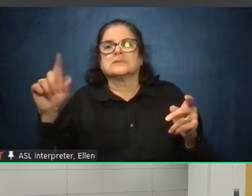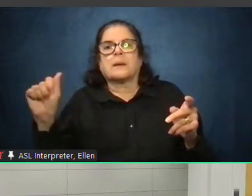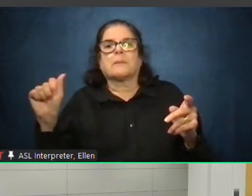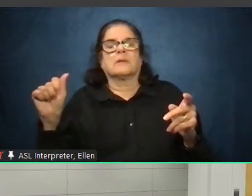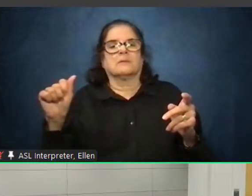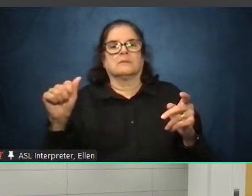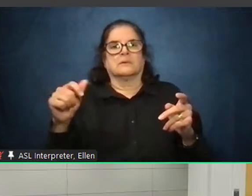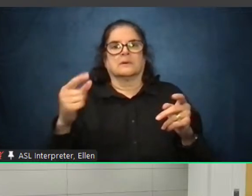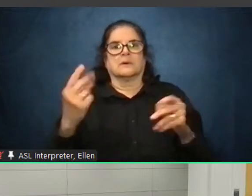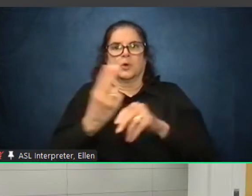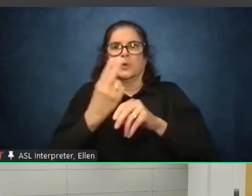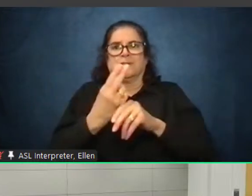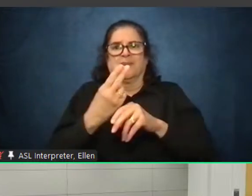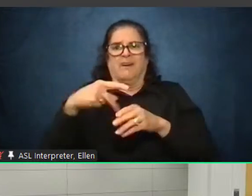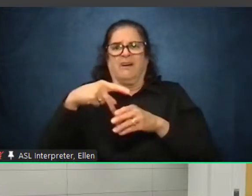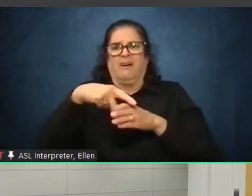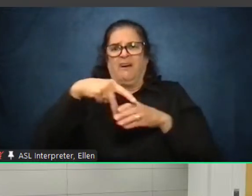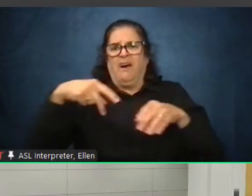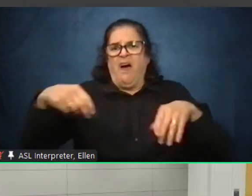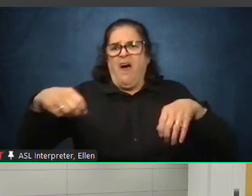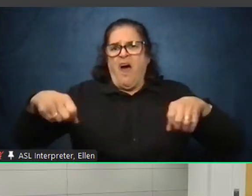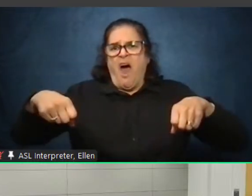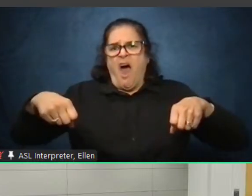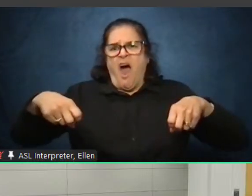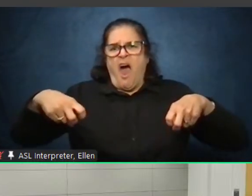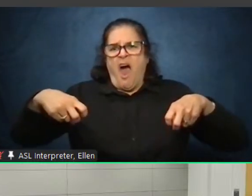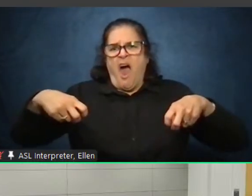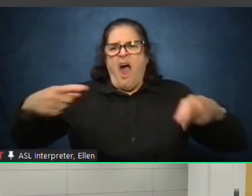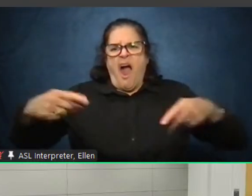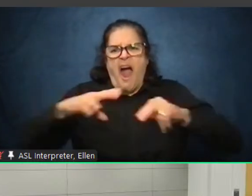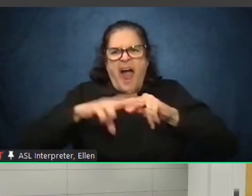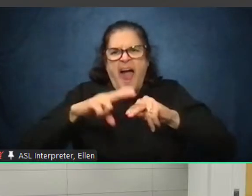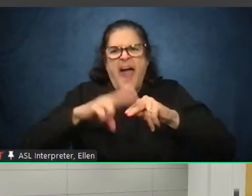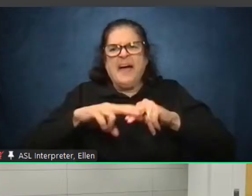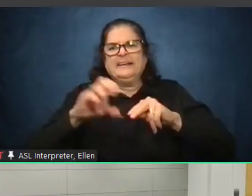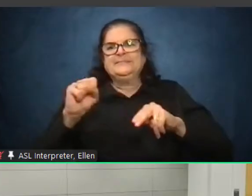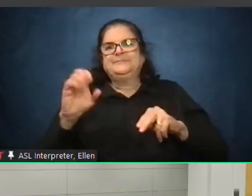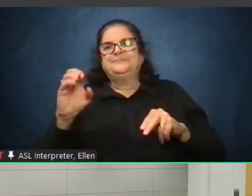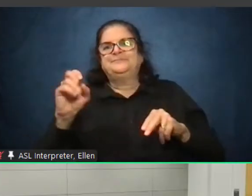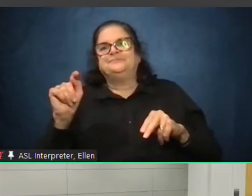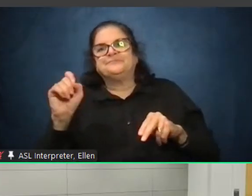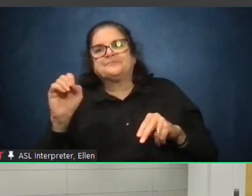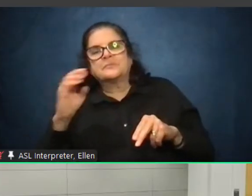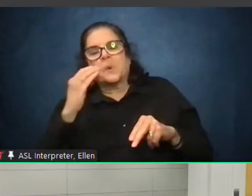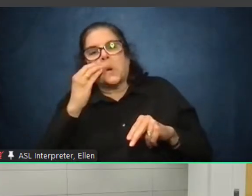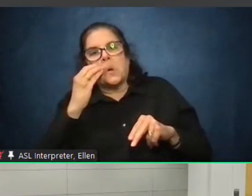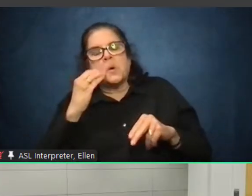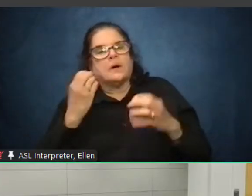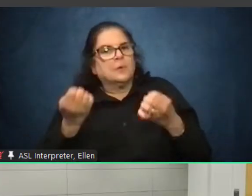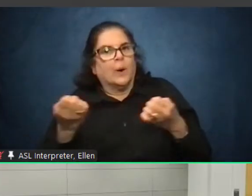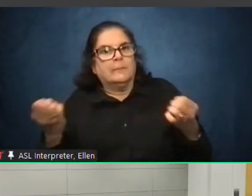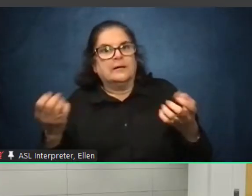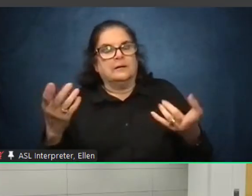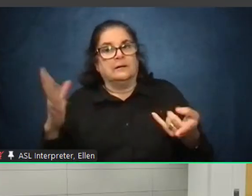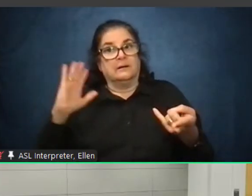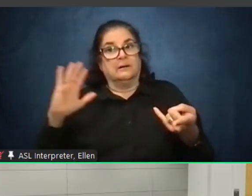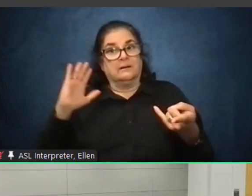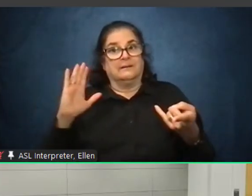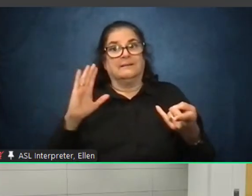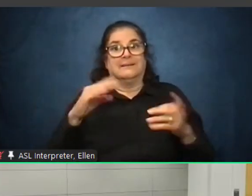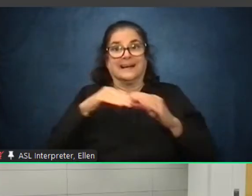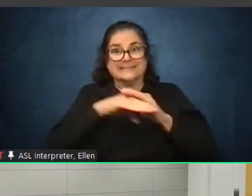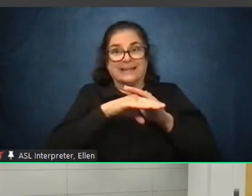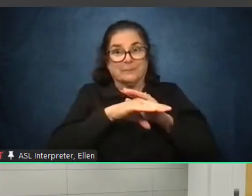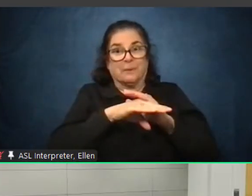especially mobility aid users, test things out and check whether, because you're functionally turning what was an accessible stop into